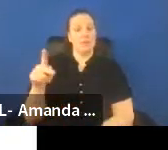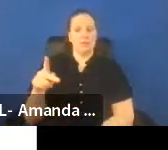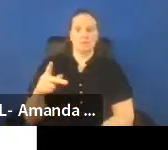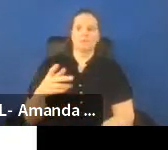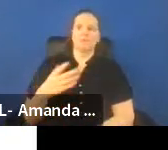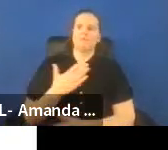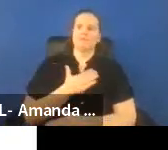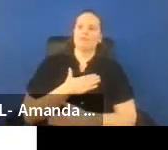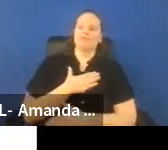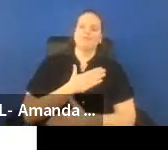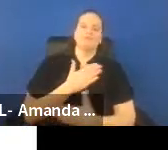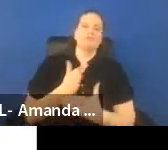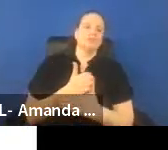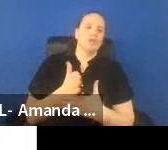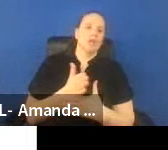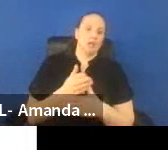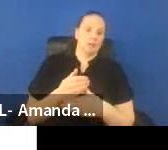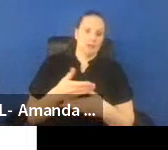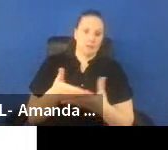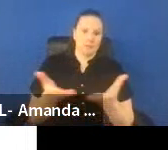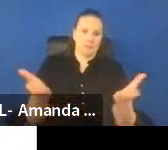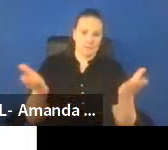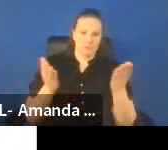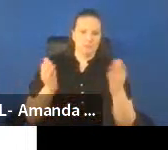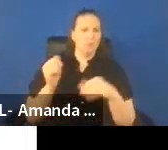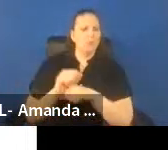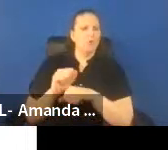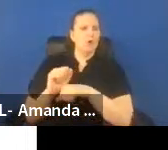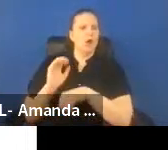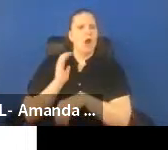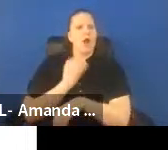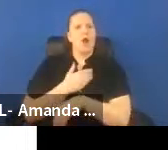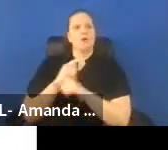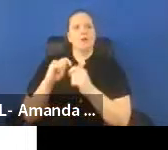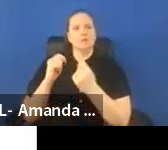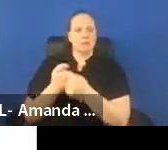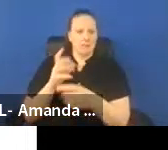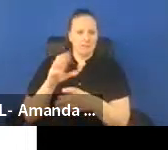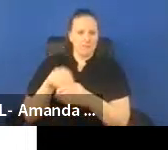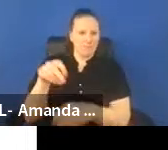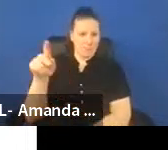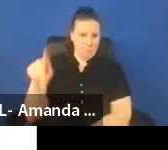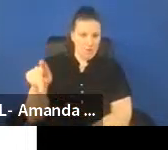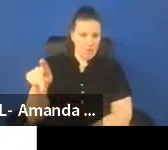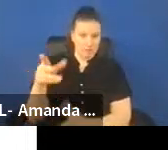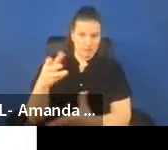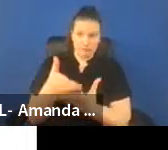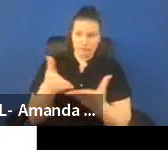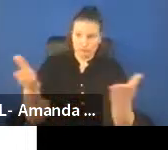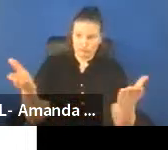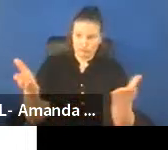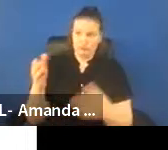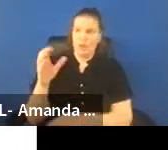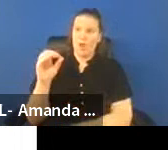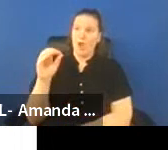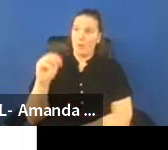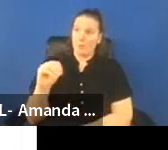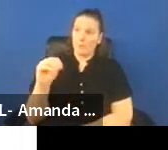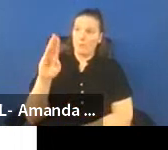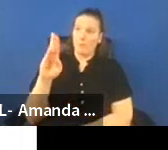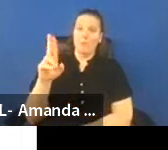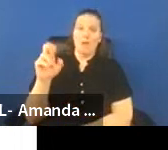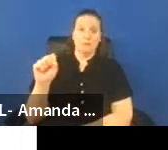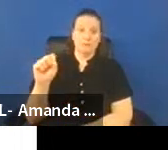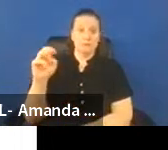of information about the work that the ombudsman team does for the city of Portland and for Portlanders. So I'll give a brief